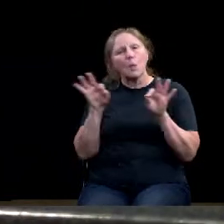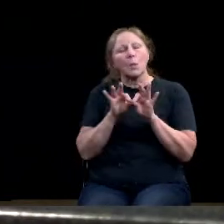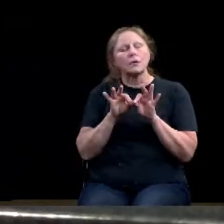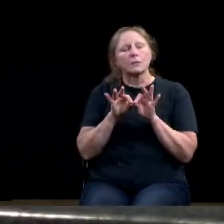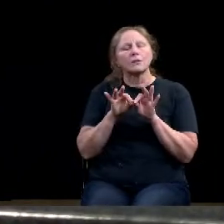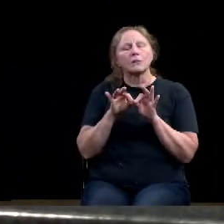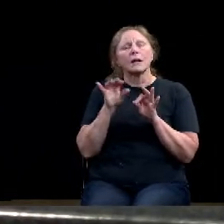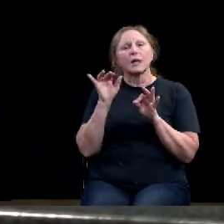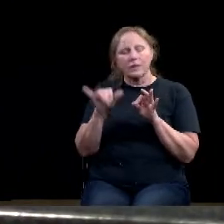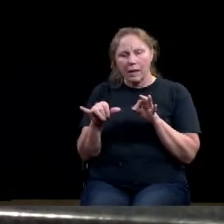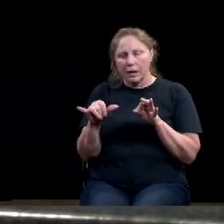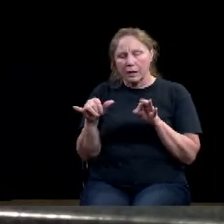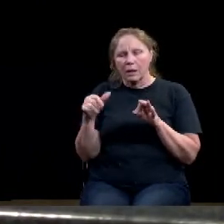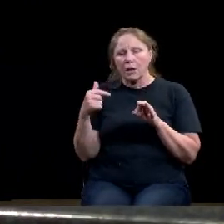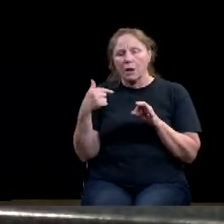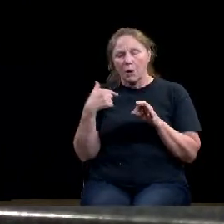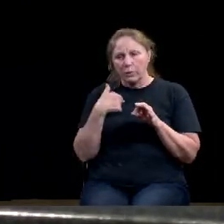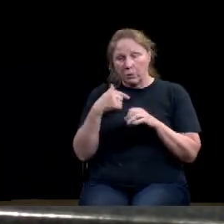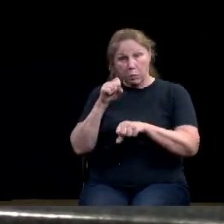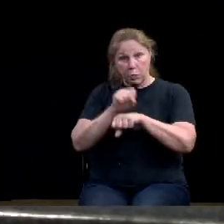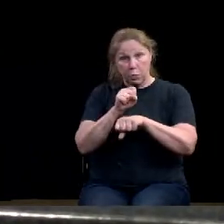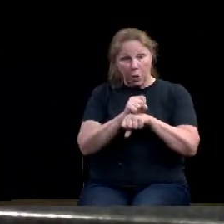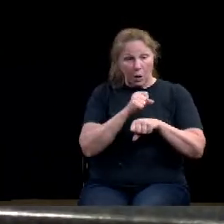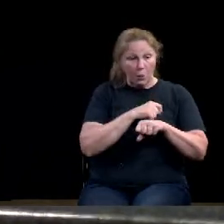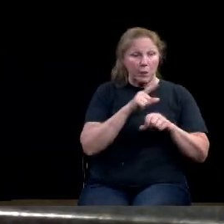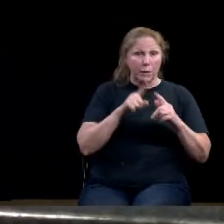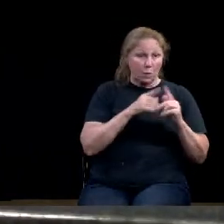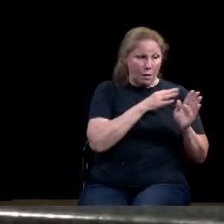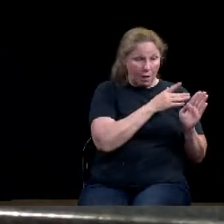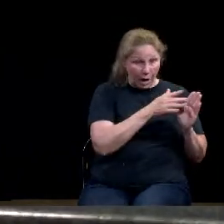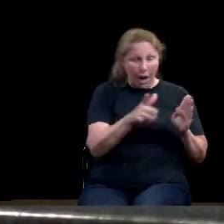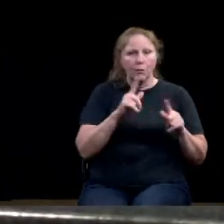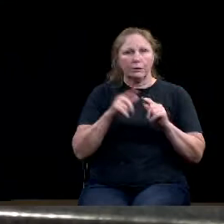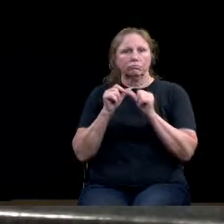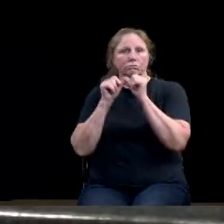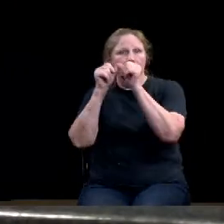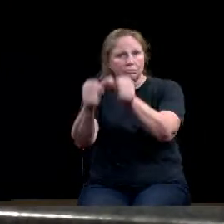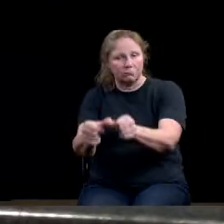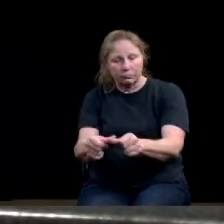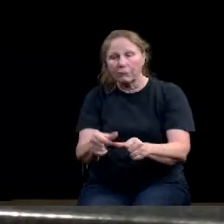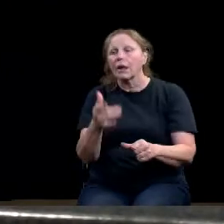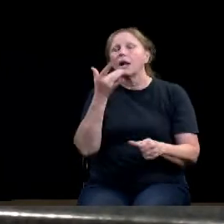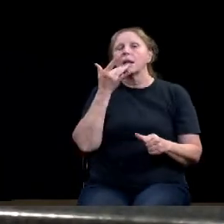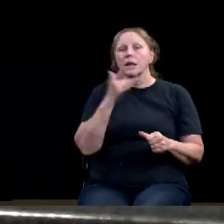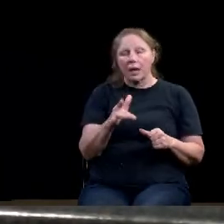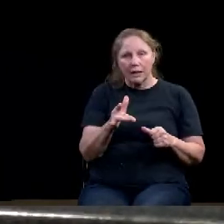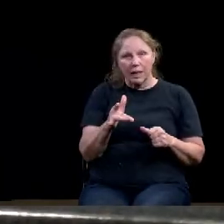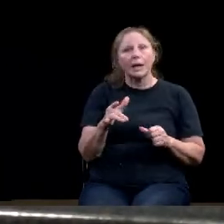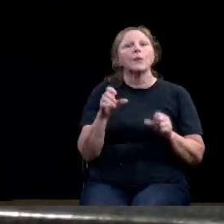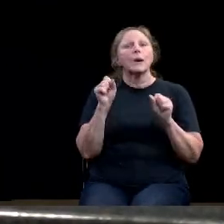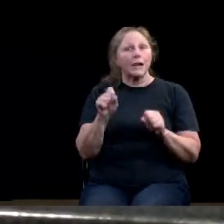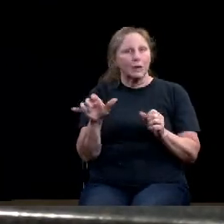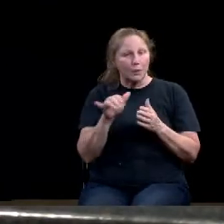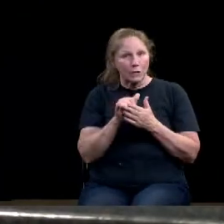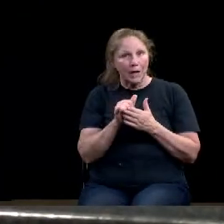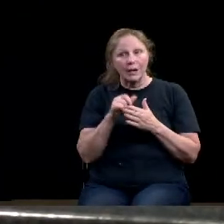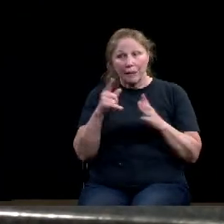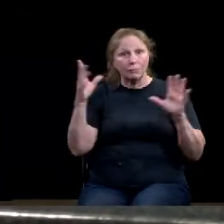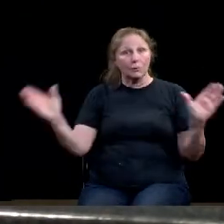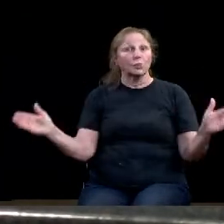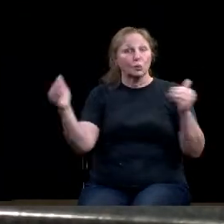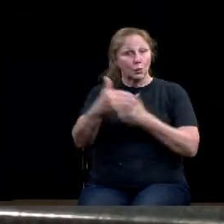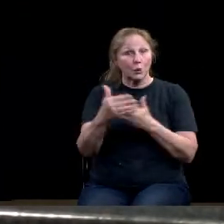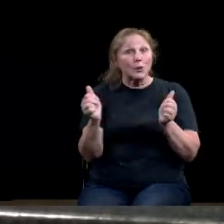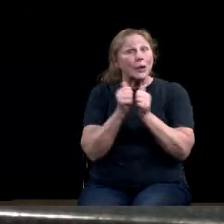to do it in one room together, and that has been a challenge for us, but I appreciate the fact that none of that deterred